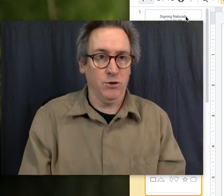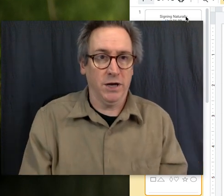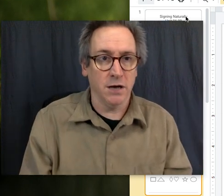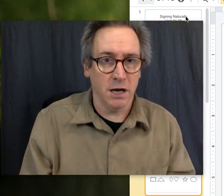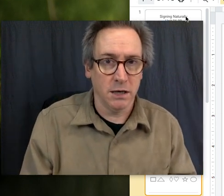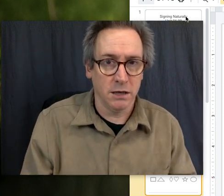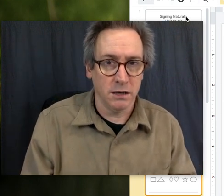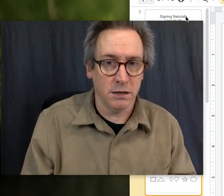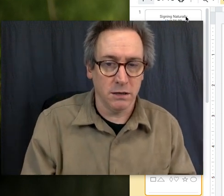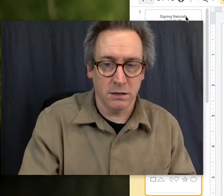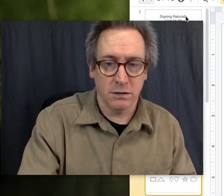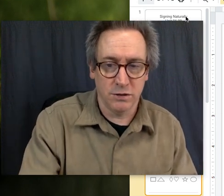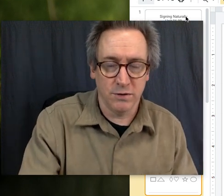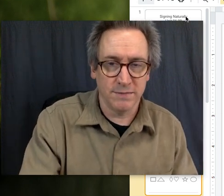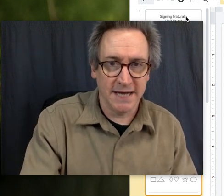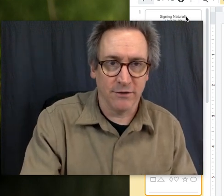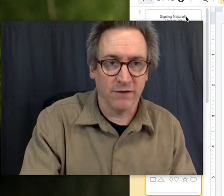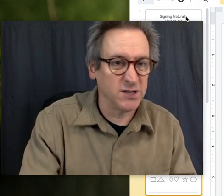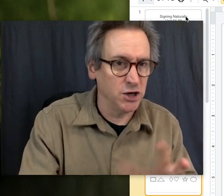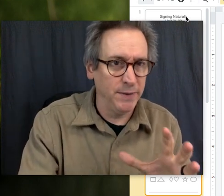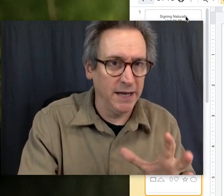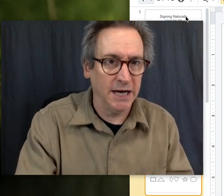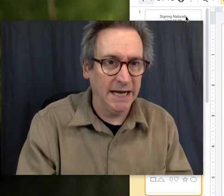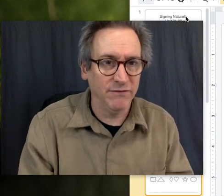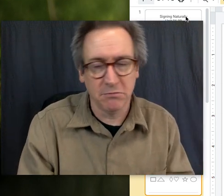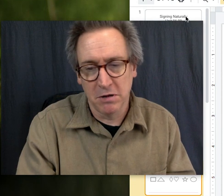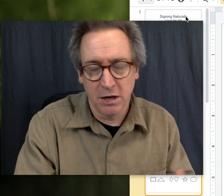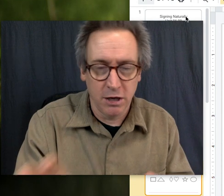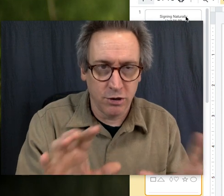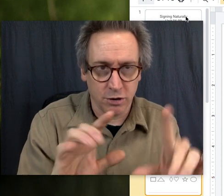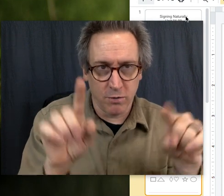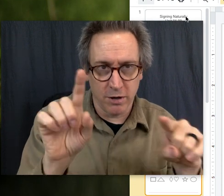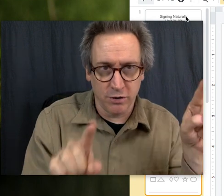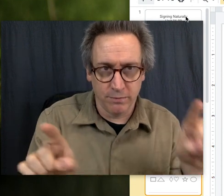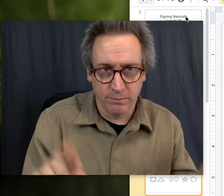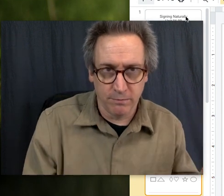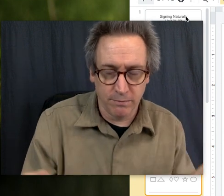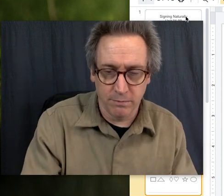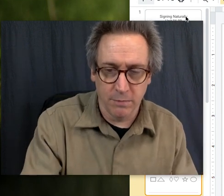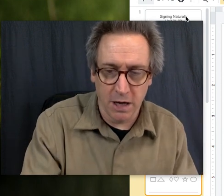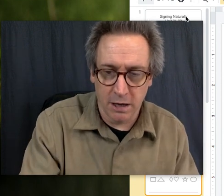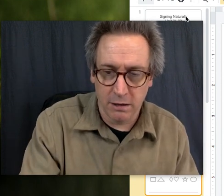then you can do them together. If it's going to be uneven, you're going to want to do